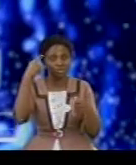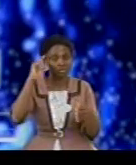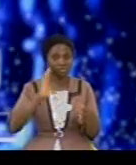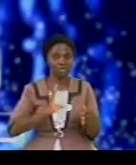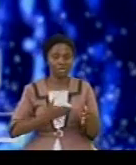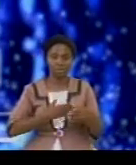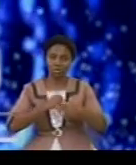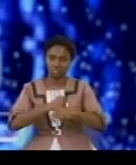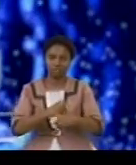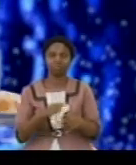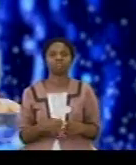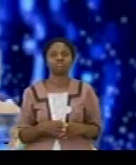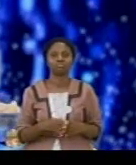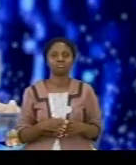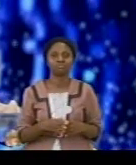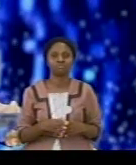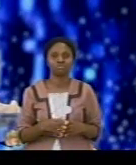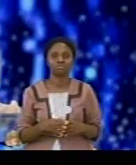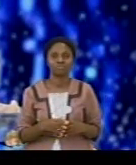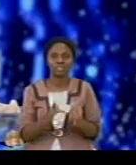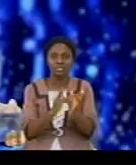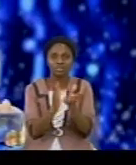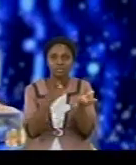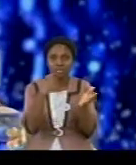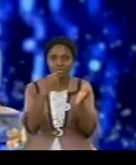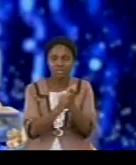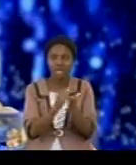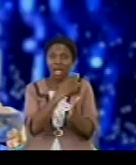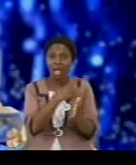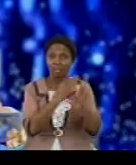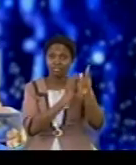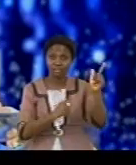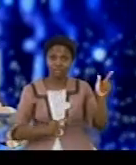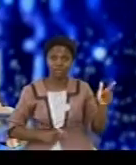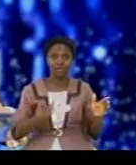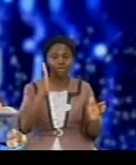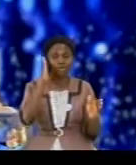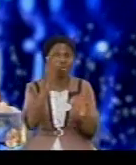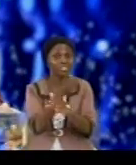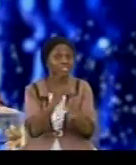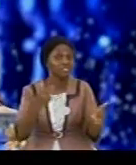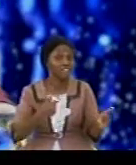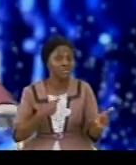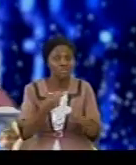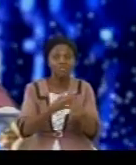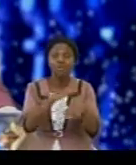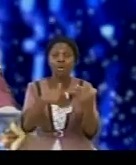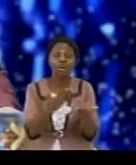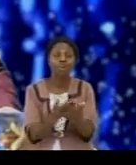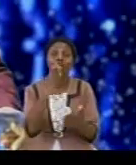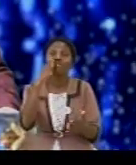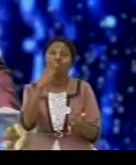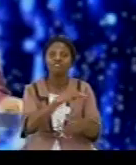verse 18. And the Lord shall deliver me from every evil work. Amen,